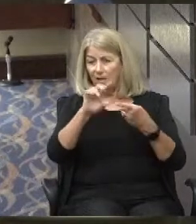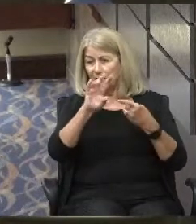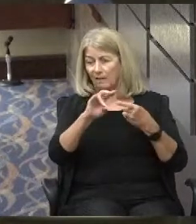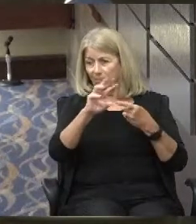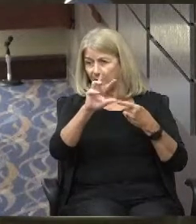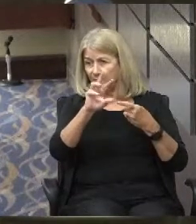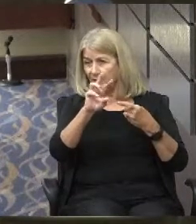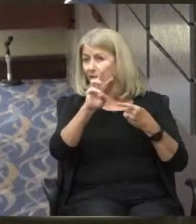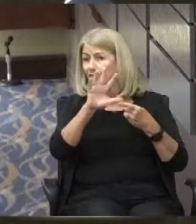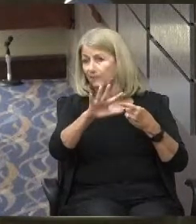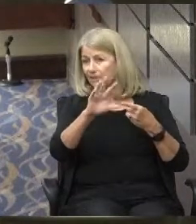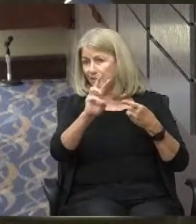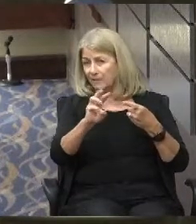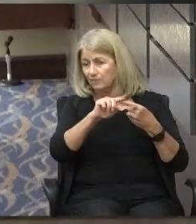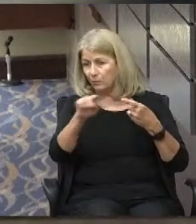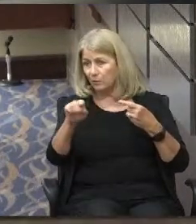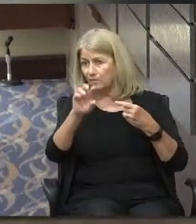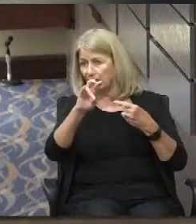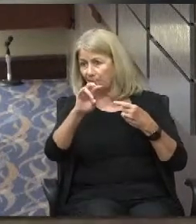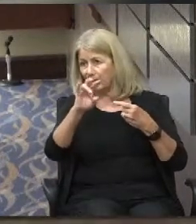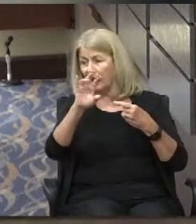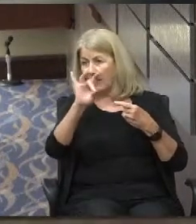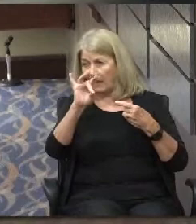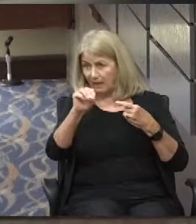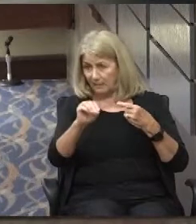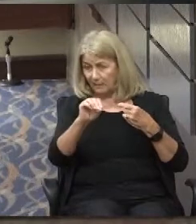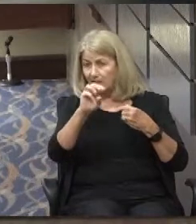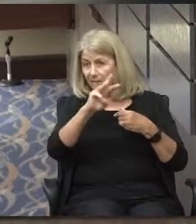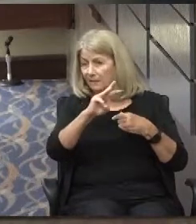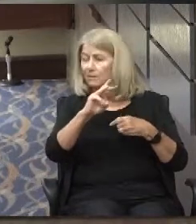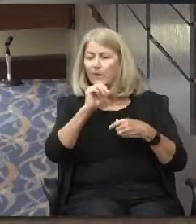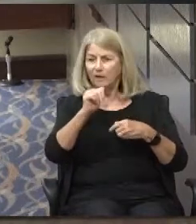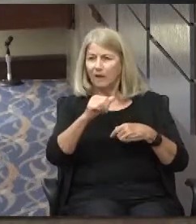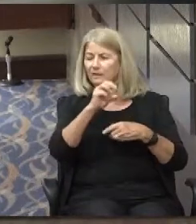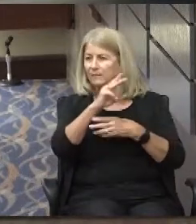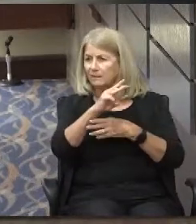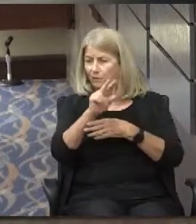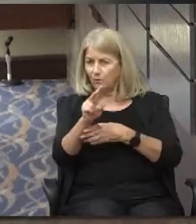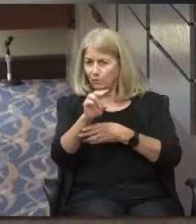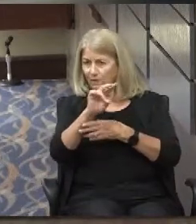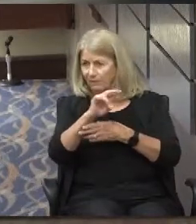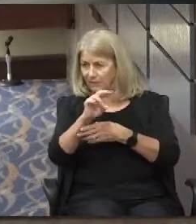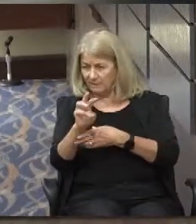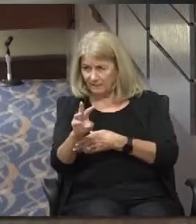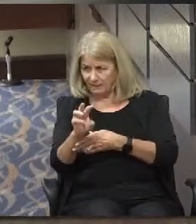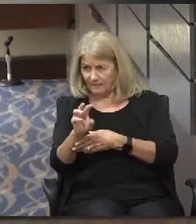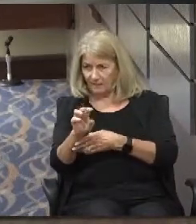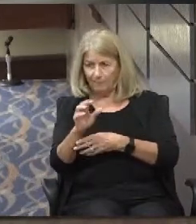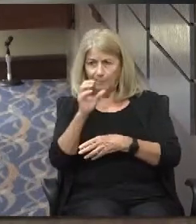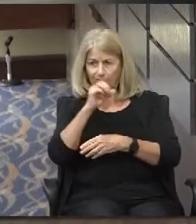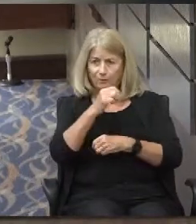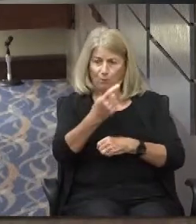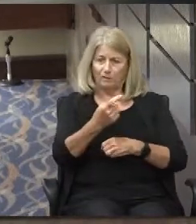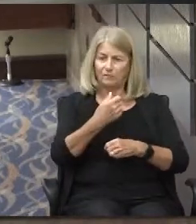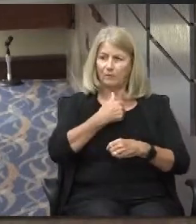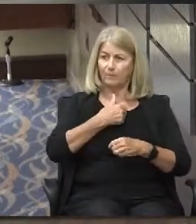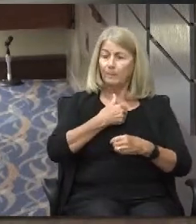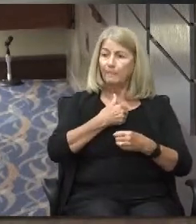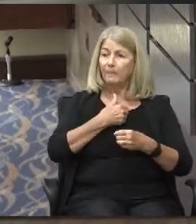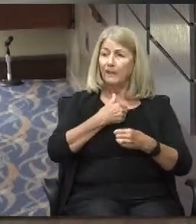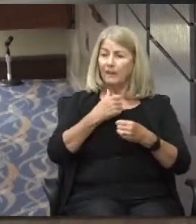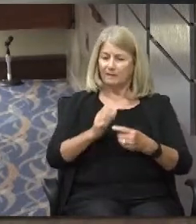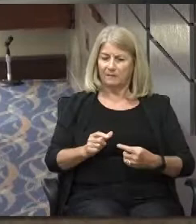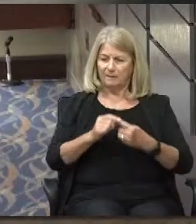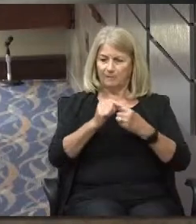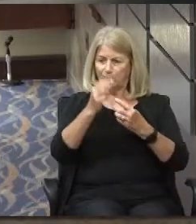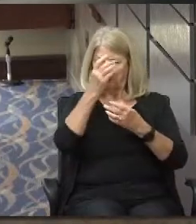through 780, except 758, 62, and 76. Councilmember Borderoot has filed affidavits of substantial interest on each of